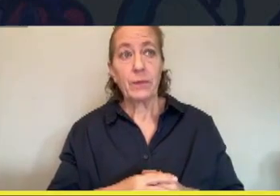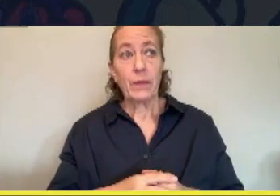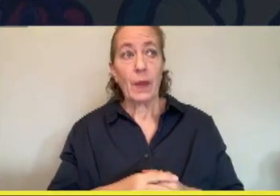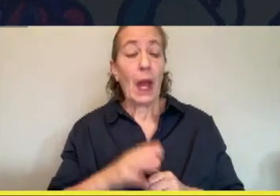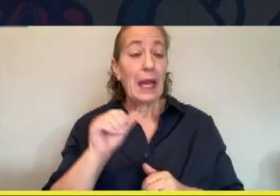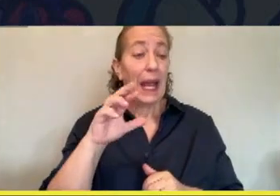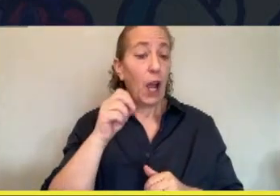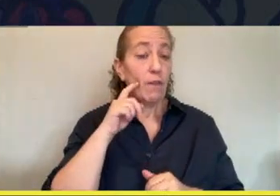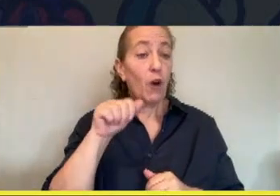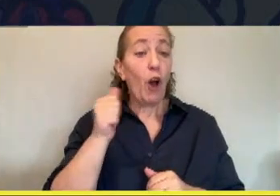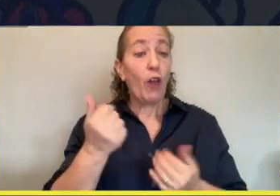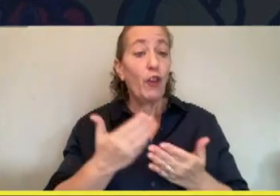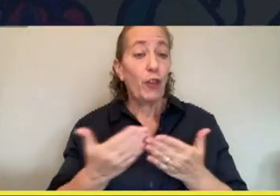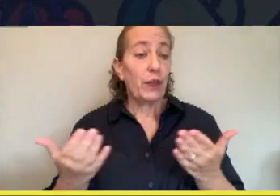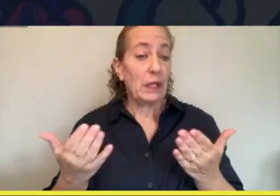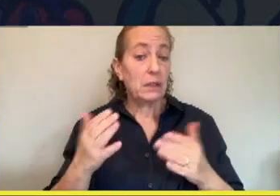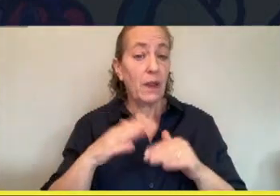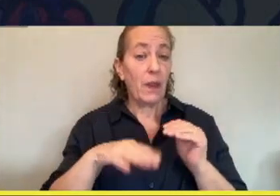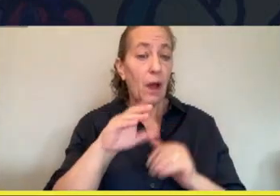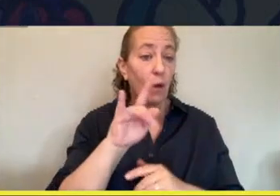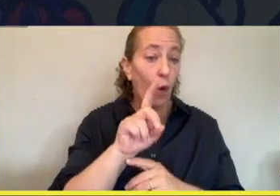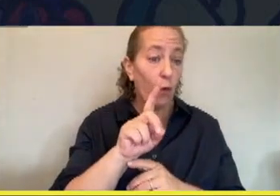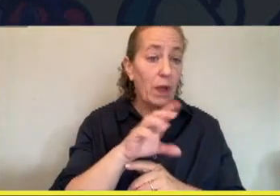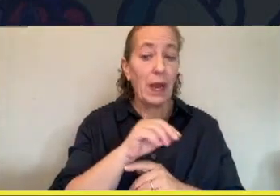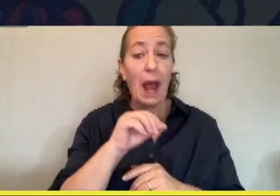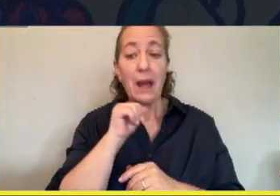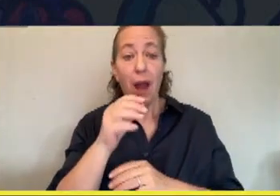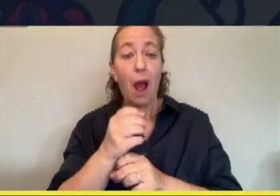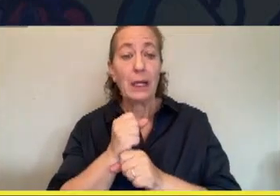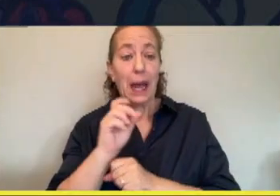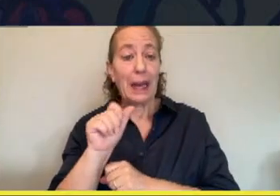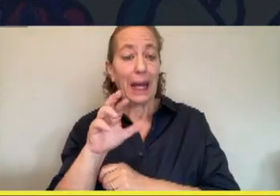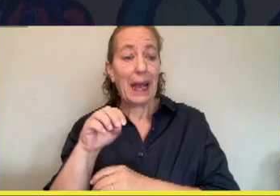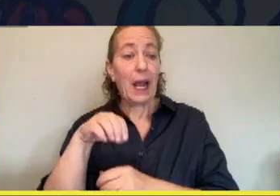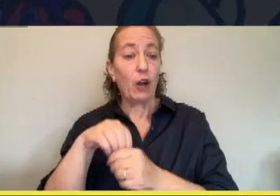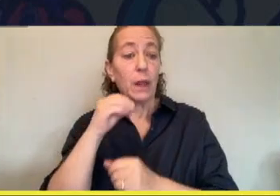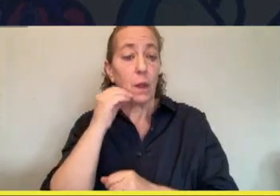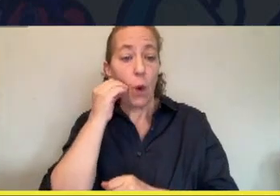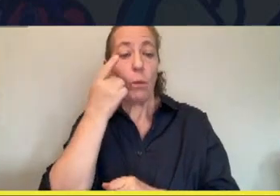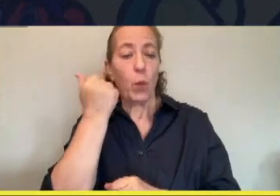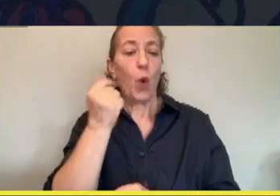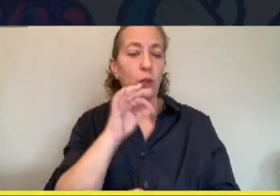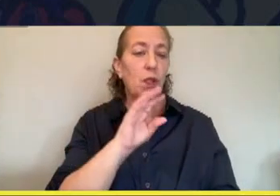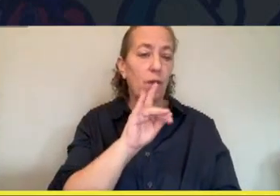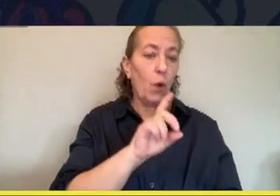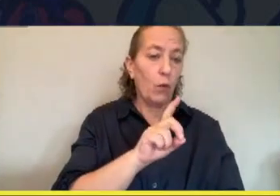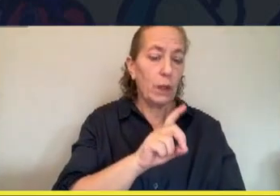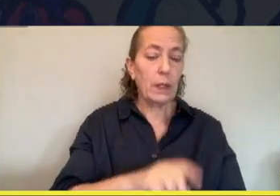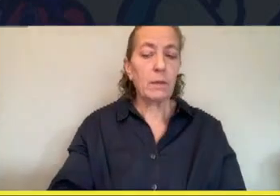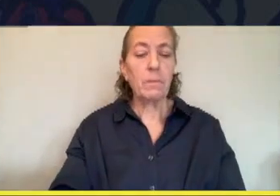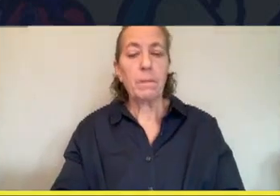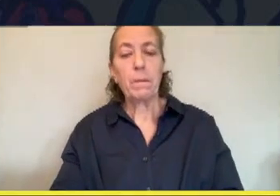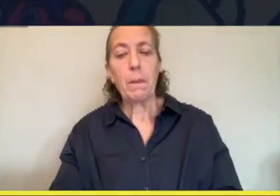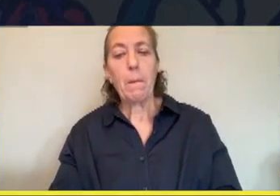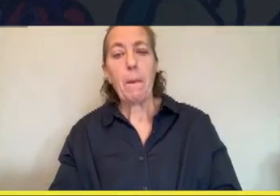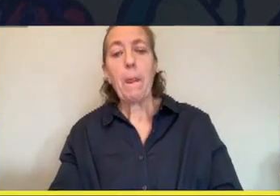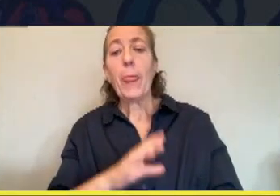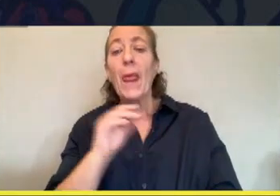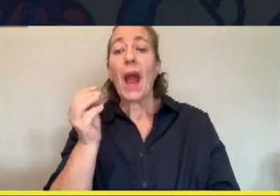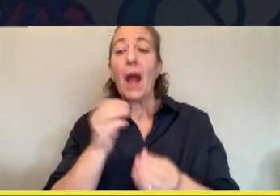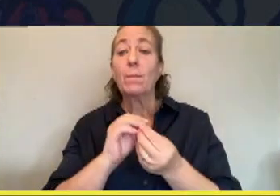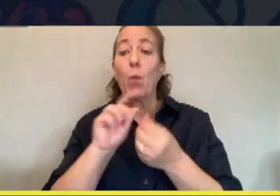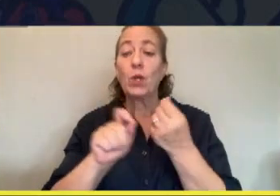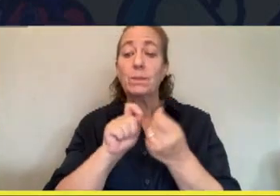care at home from a health professional due to COVID-19. And more specifically, people who had any